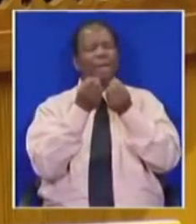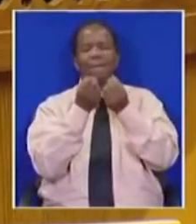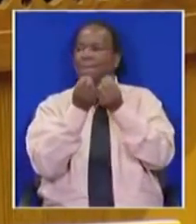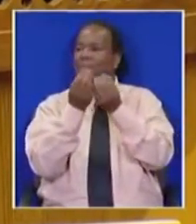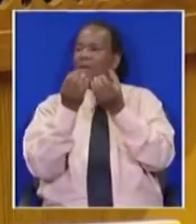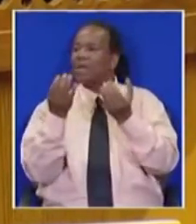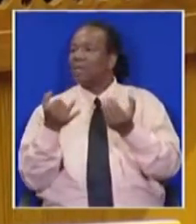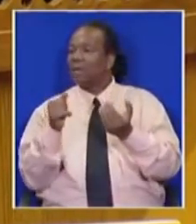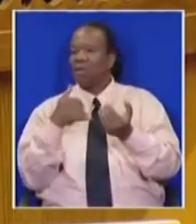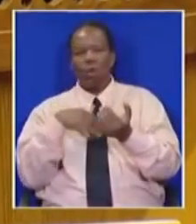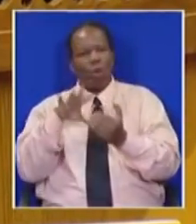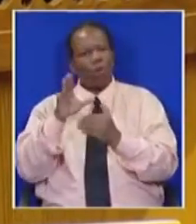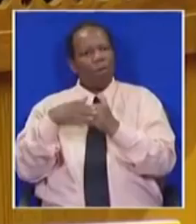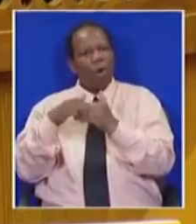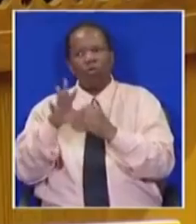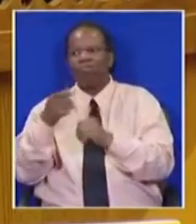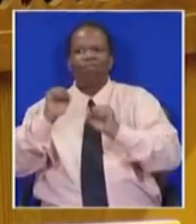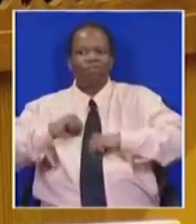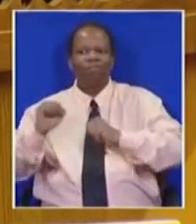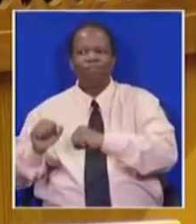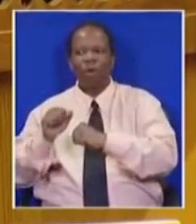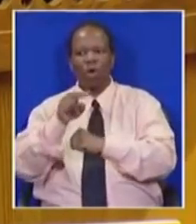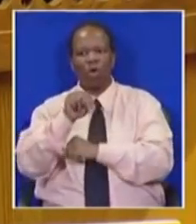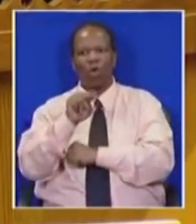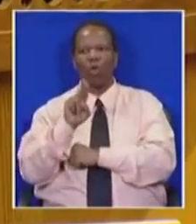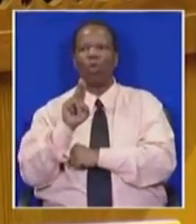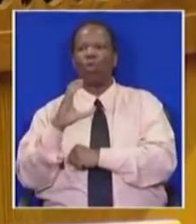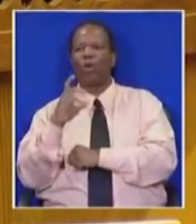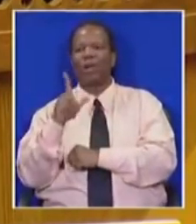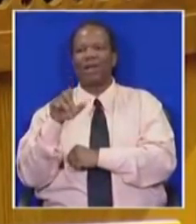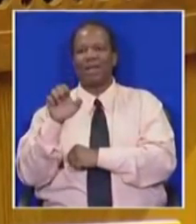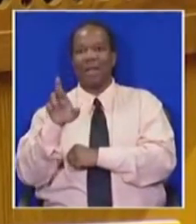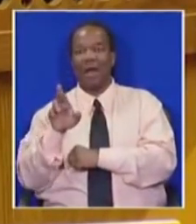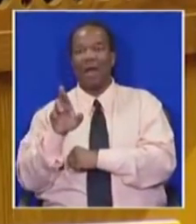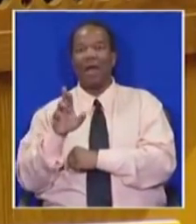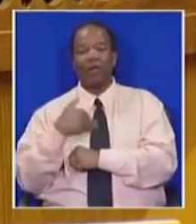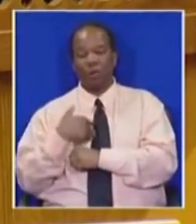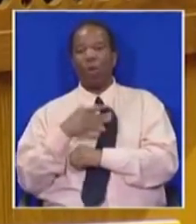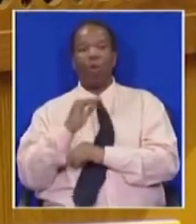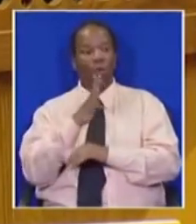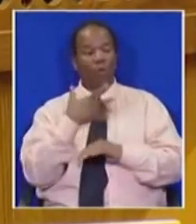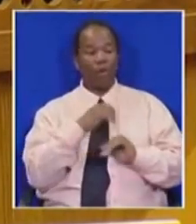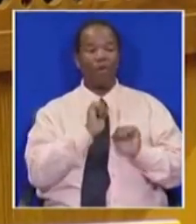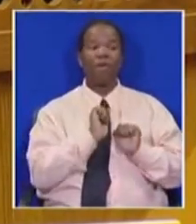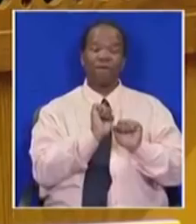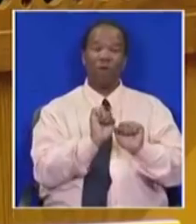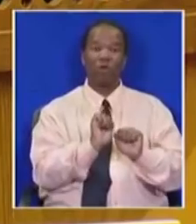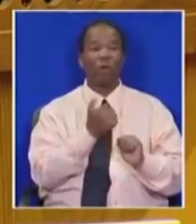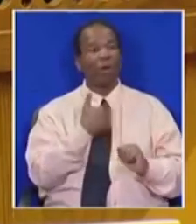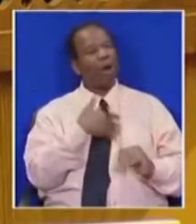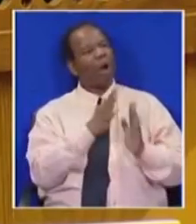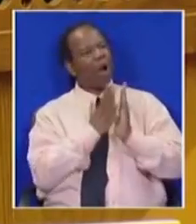in securing a nuclear deal. And so the pressure will be on to forge ahead. Be strong, Tate